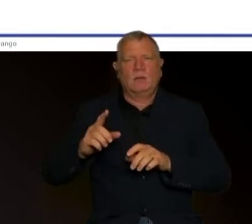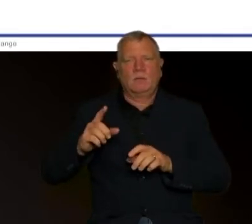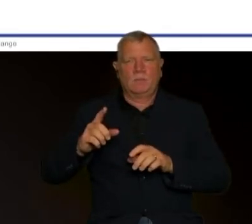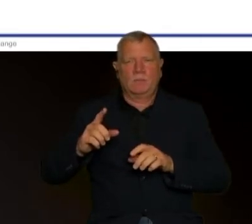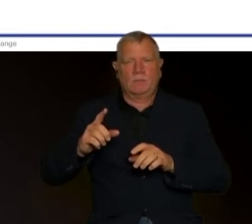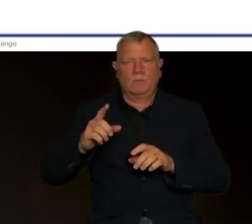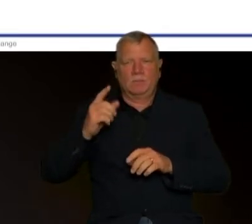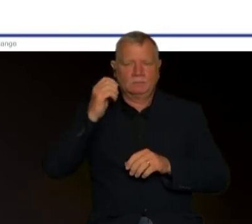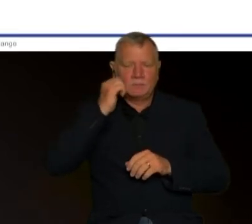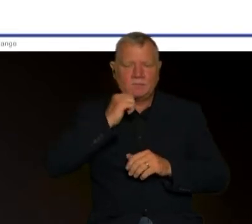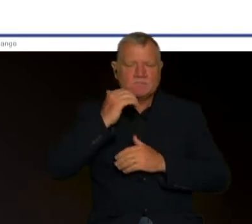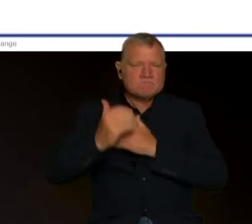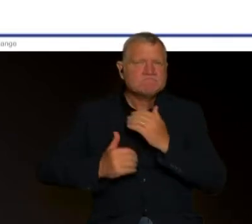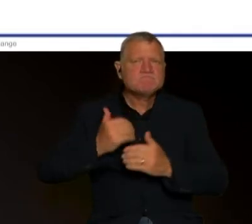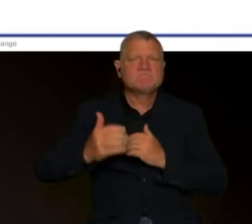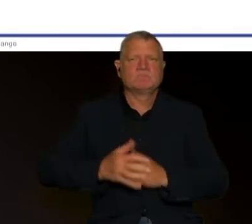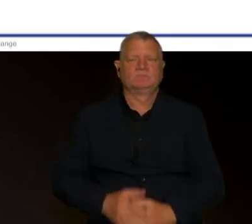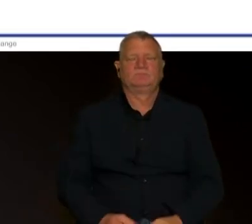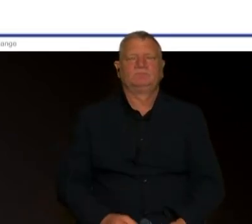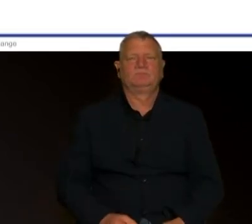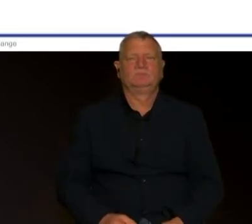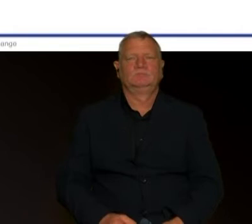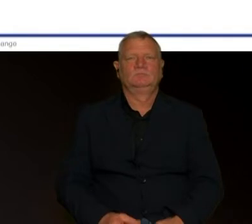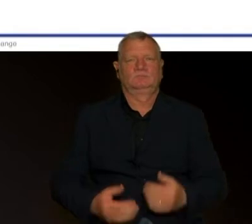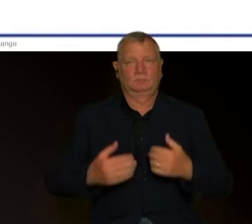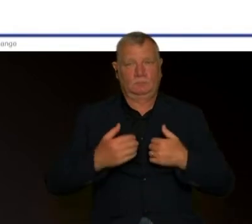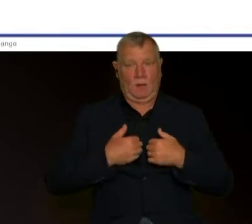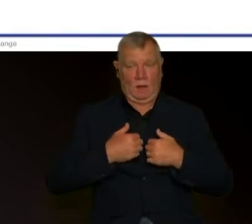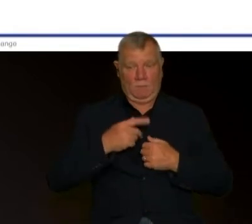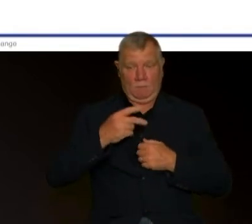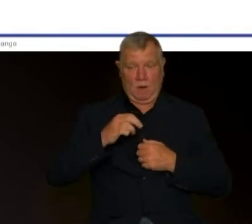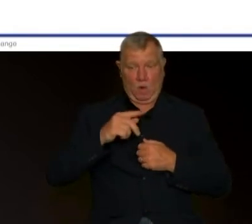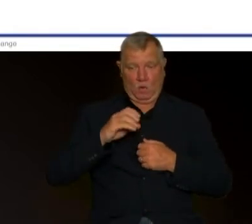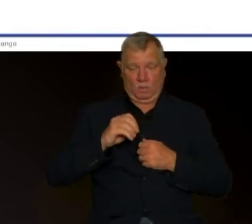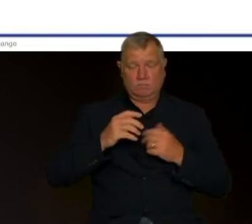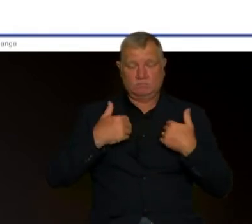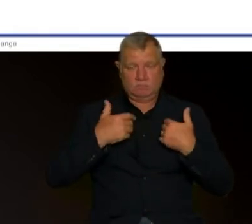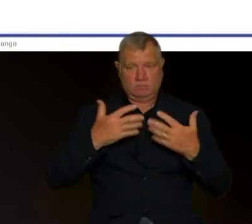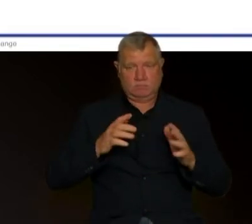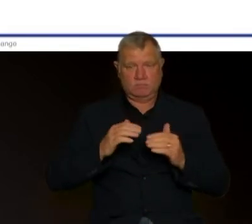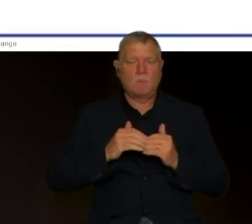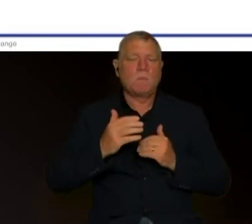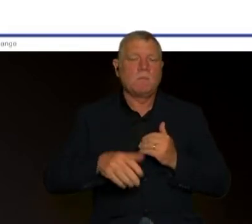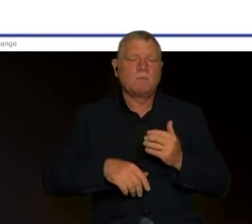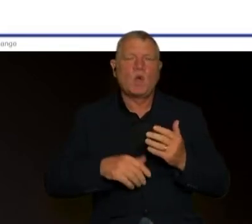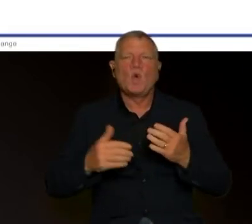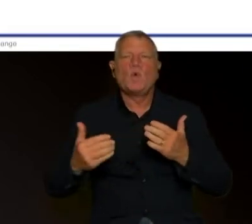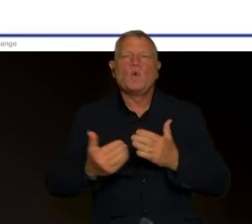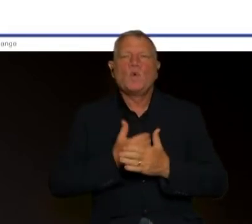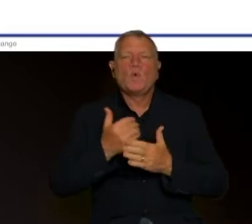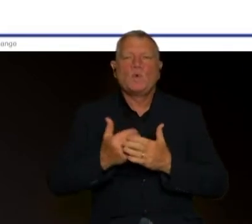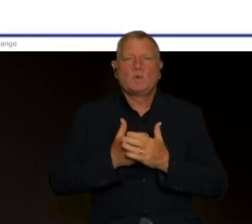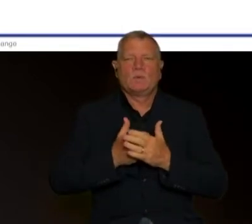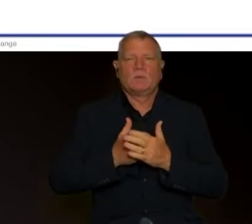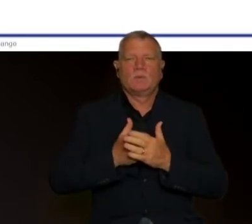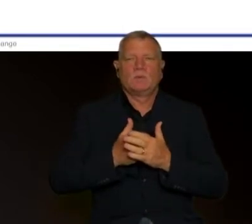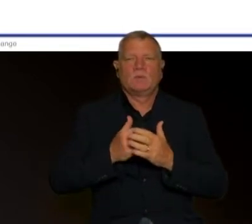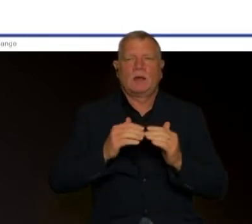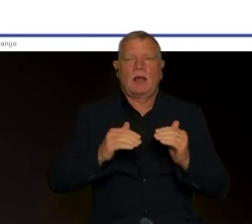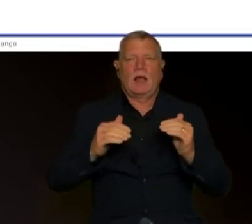who have been working with our team every day. Here we have the pilot. What's next? We've got